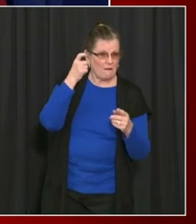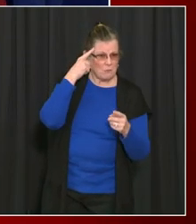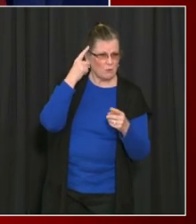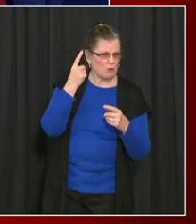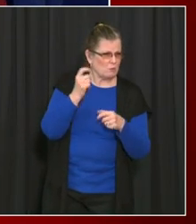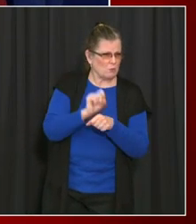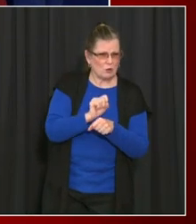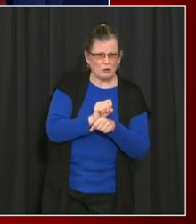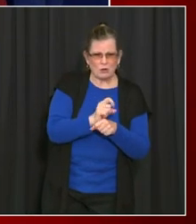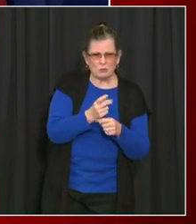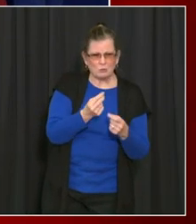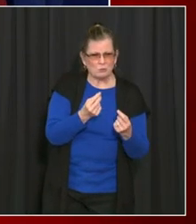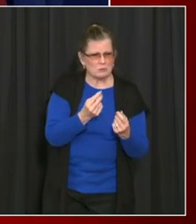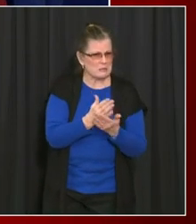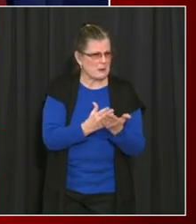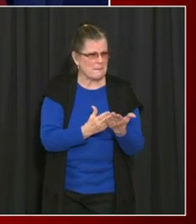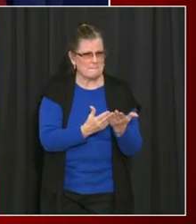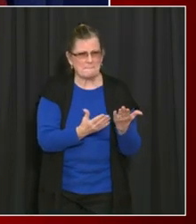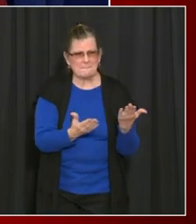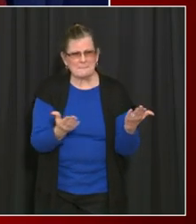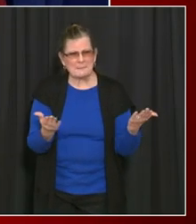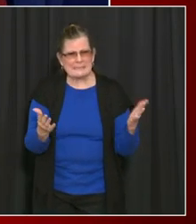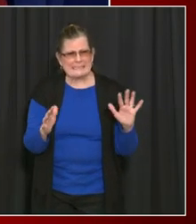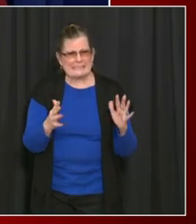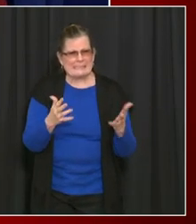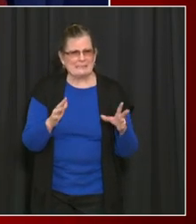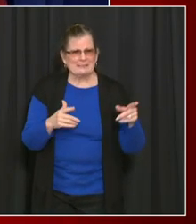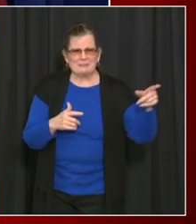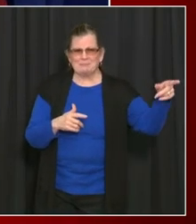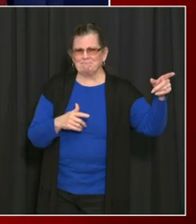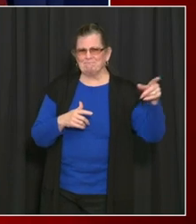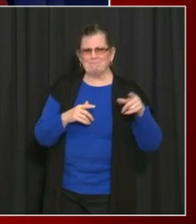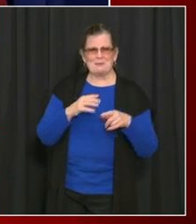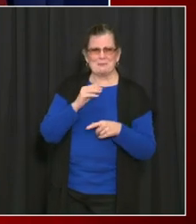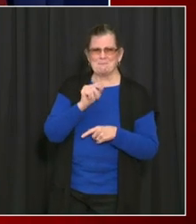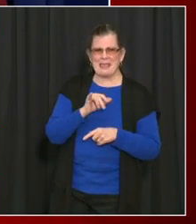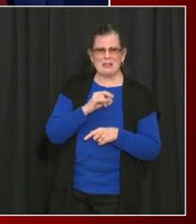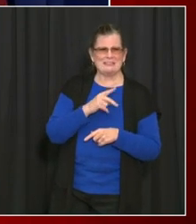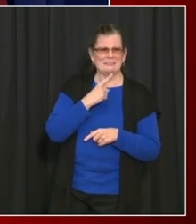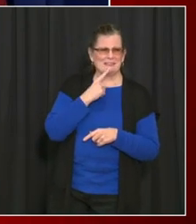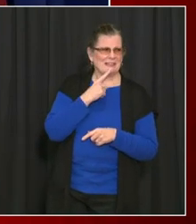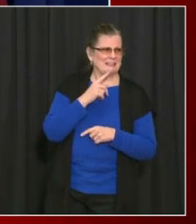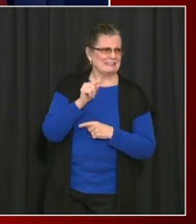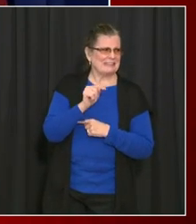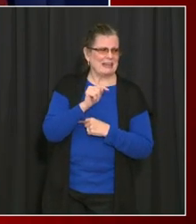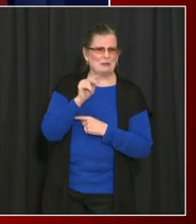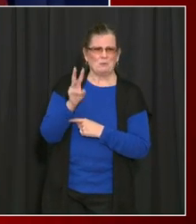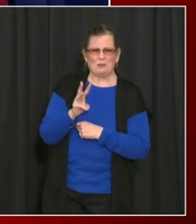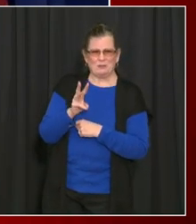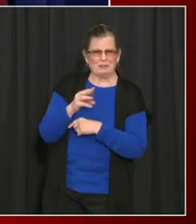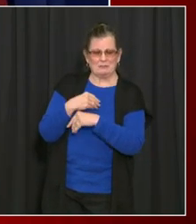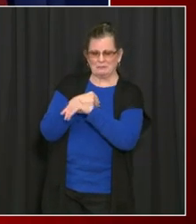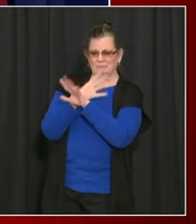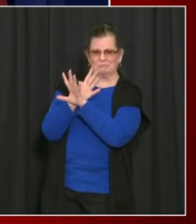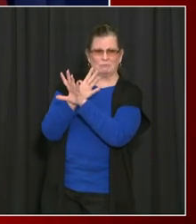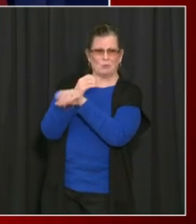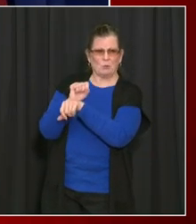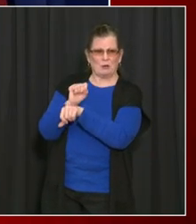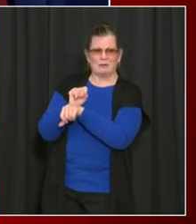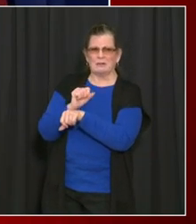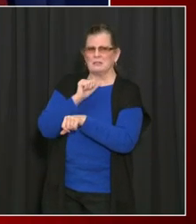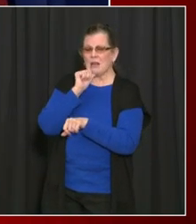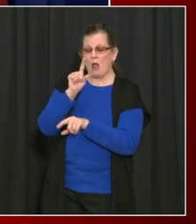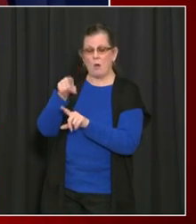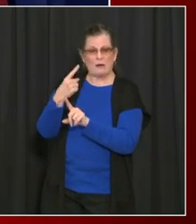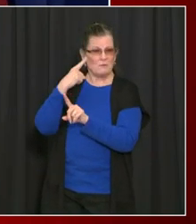workers? We continue to encourage telework during phase 1, not just for the government,